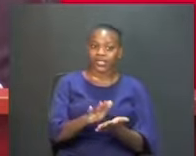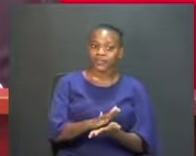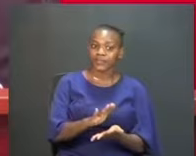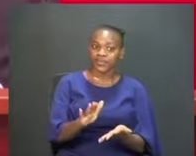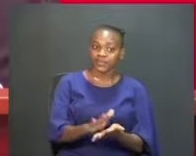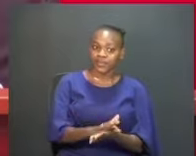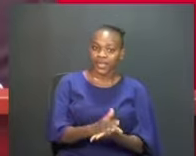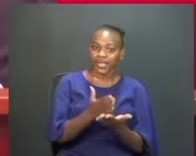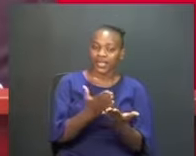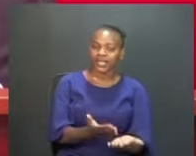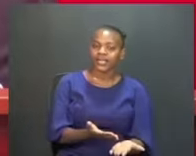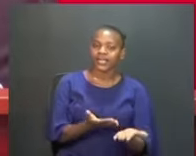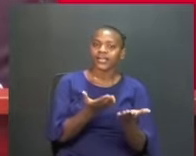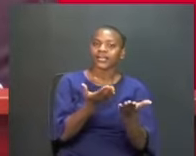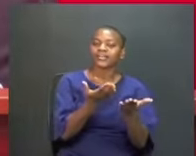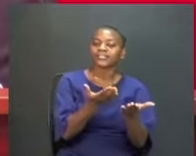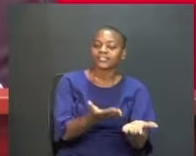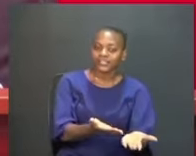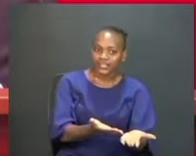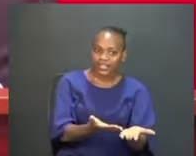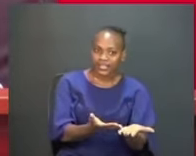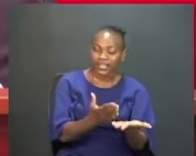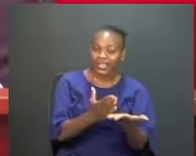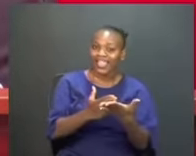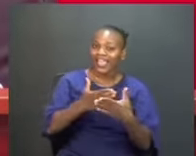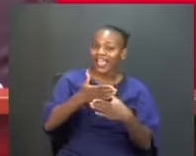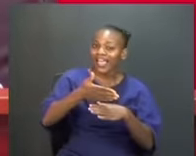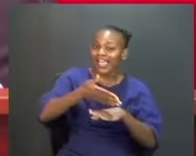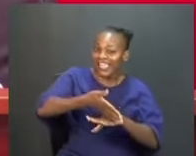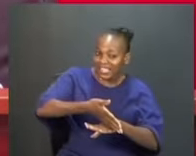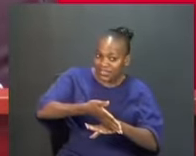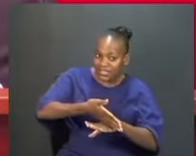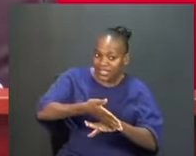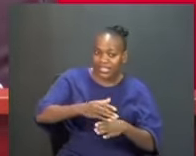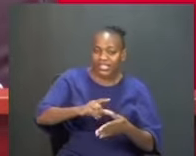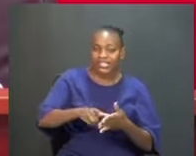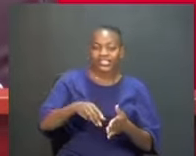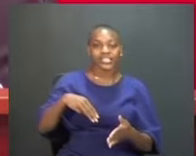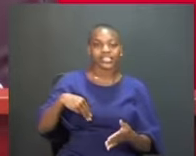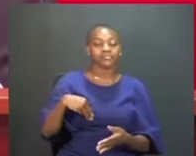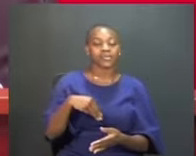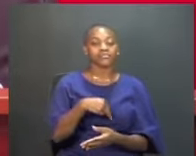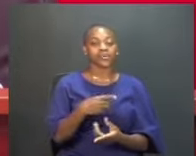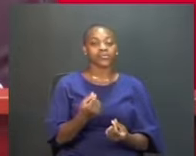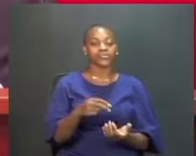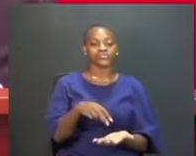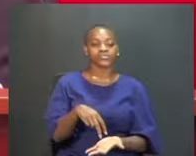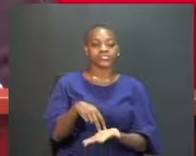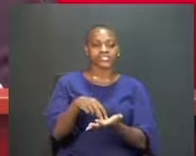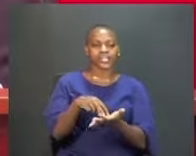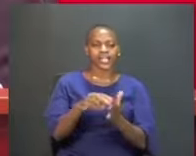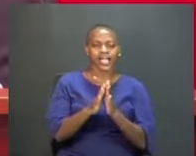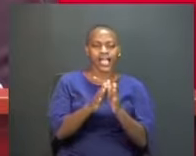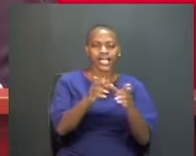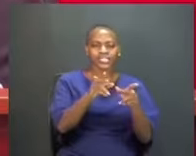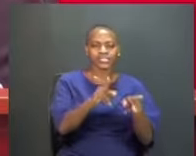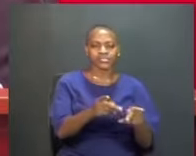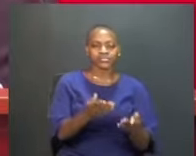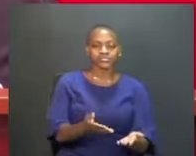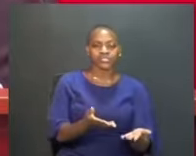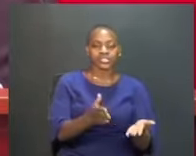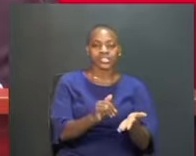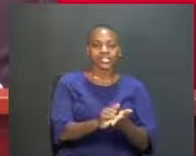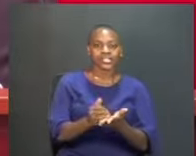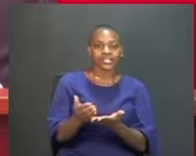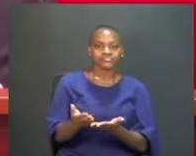it has to be laid. When it's laid, then a member can get up and ask the person laying to make a